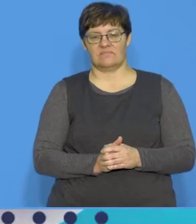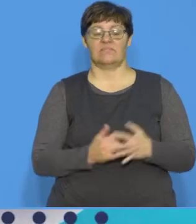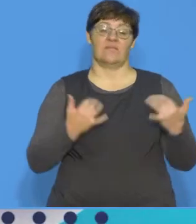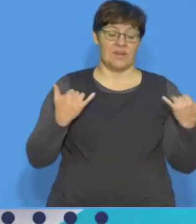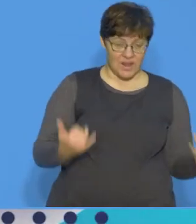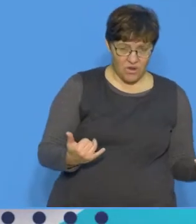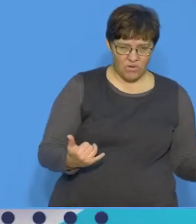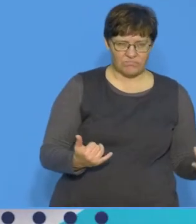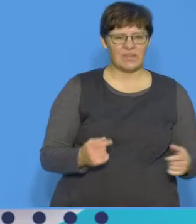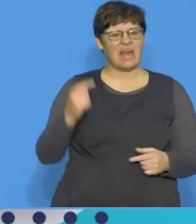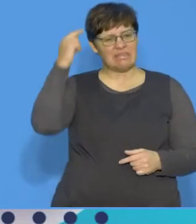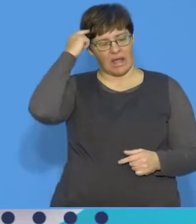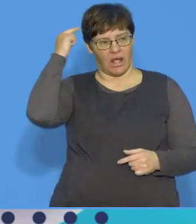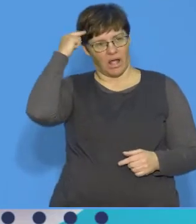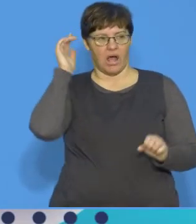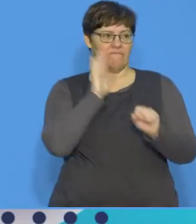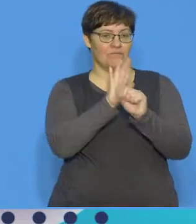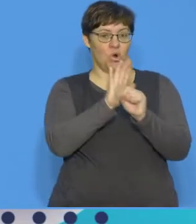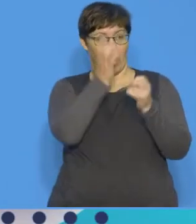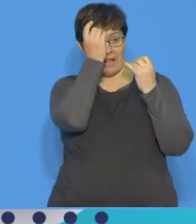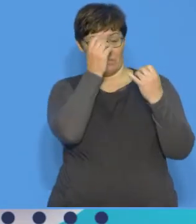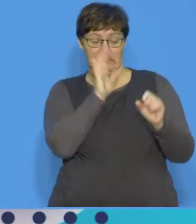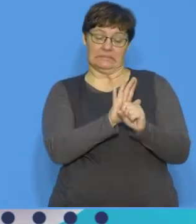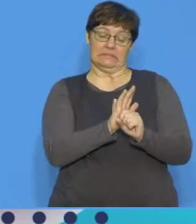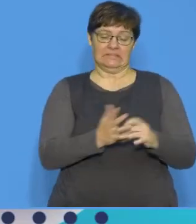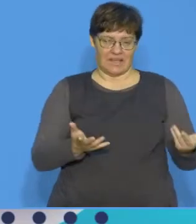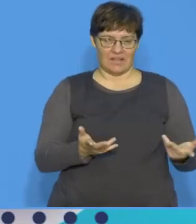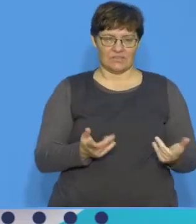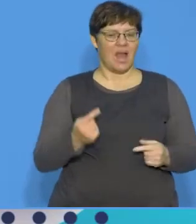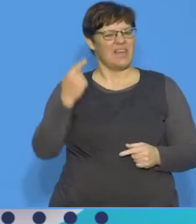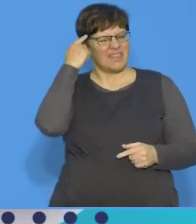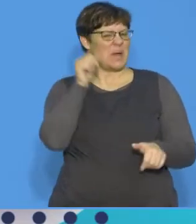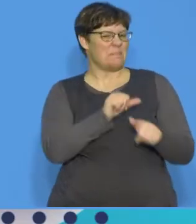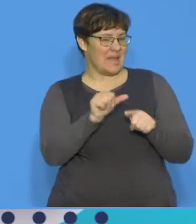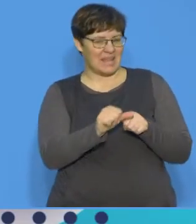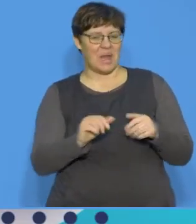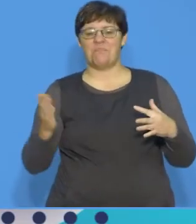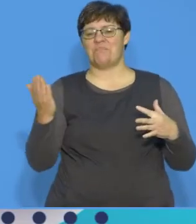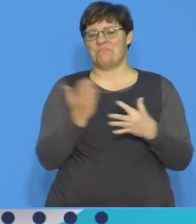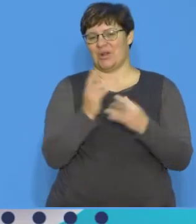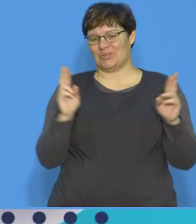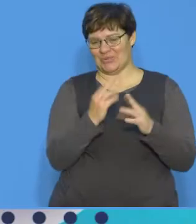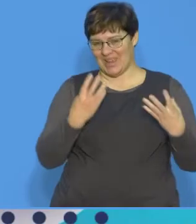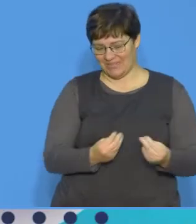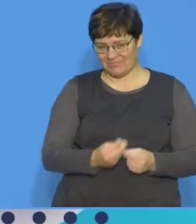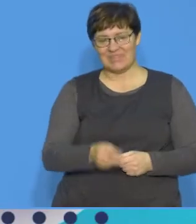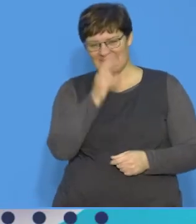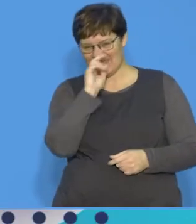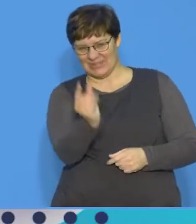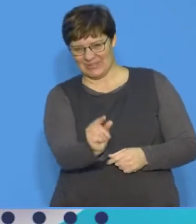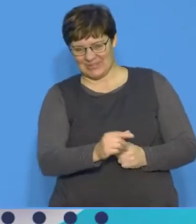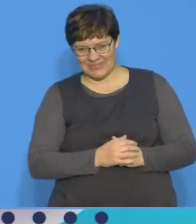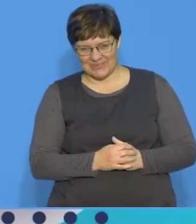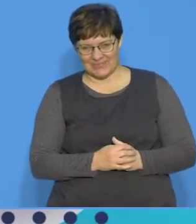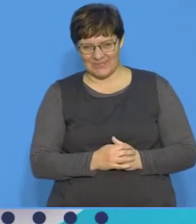And now I think your brains are full of information, so it would be a good idea to have a short break, and I'll see you in a little bit.